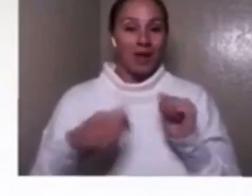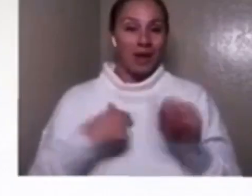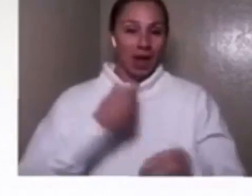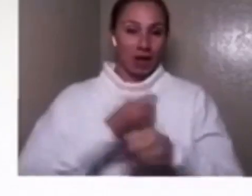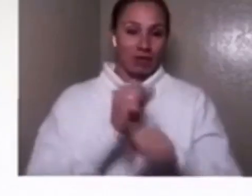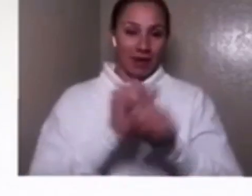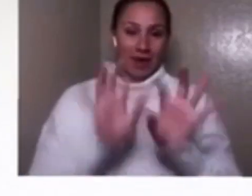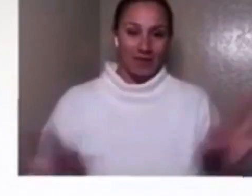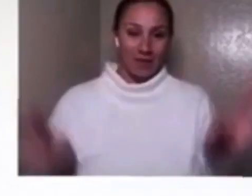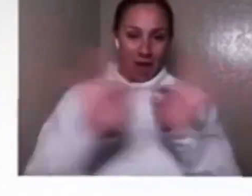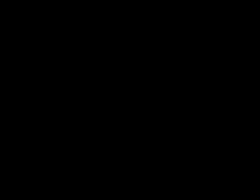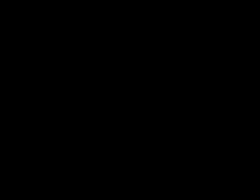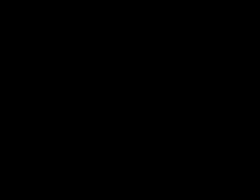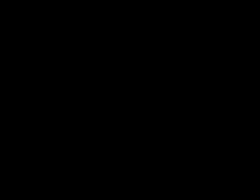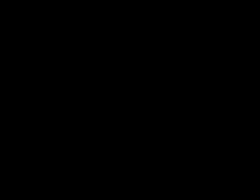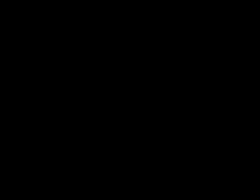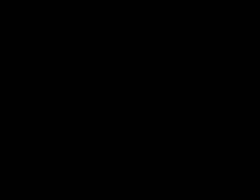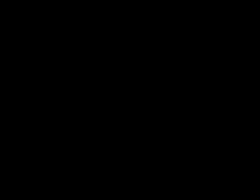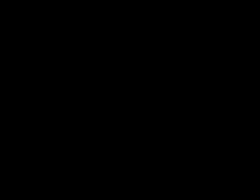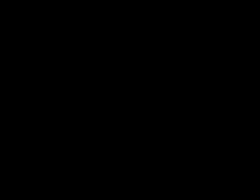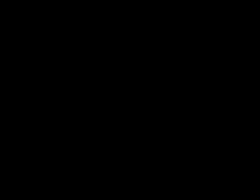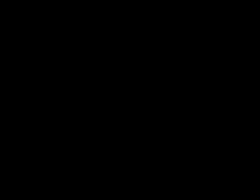How do I create value?